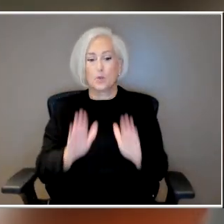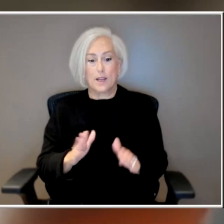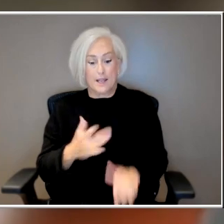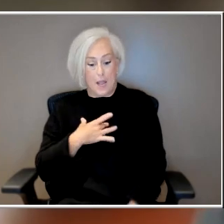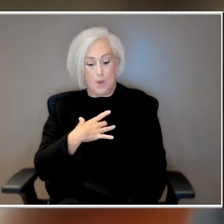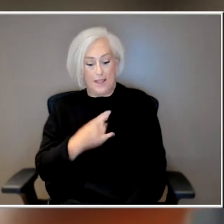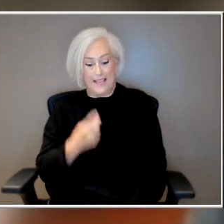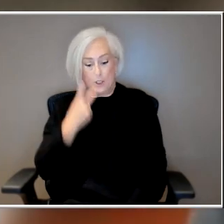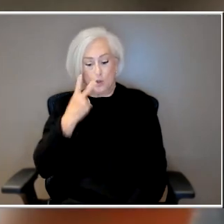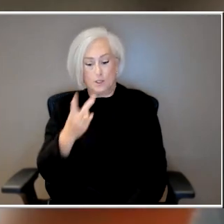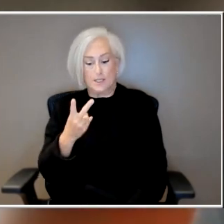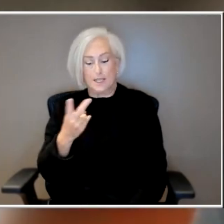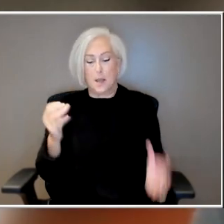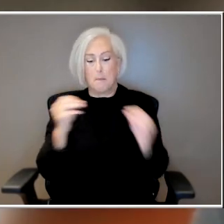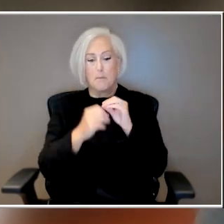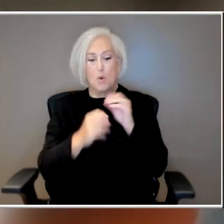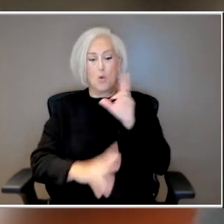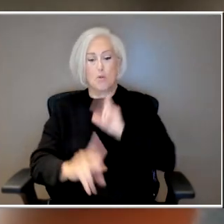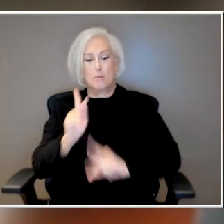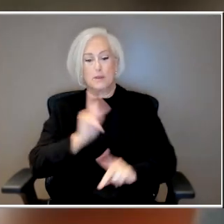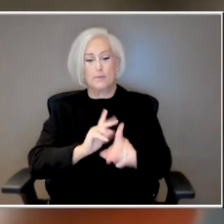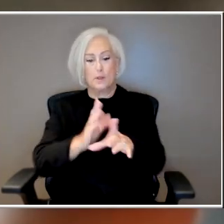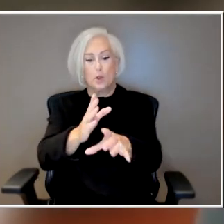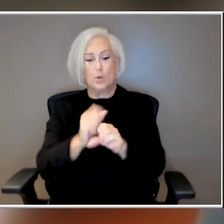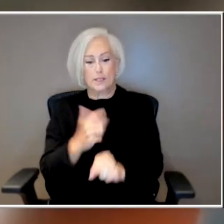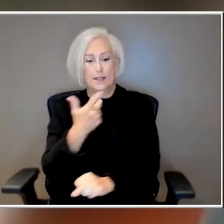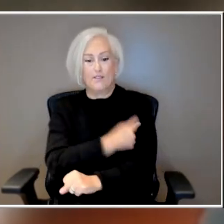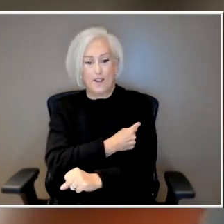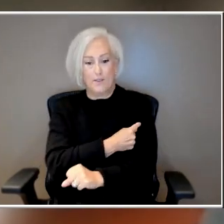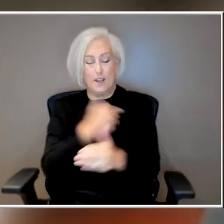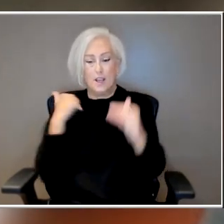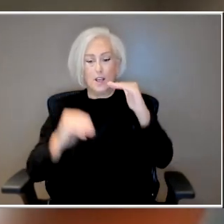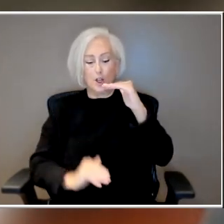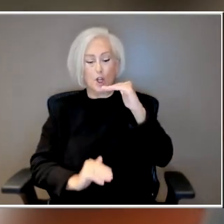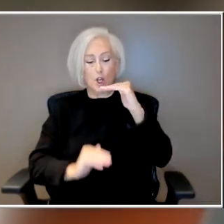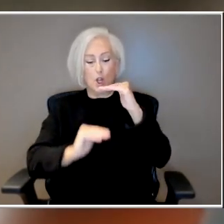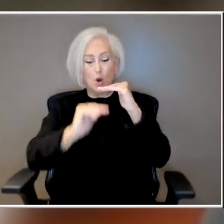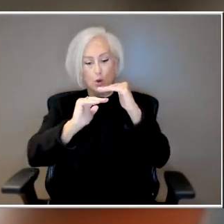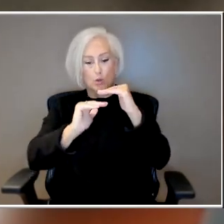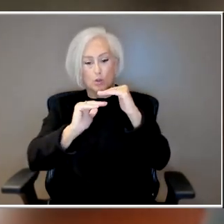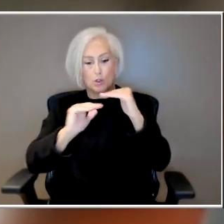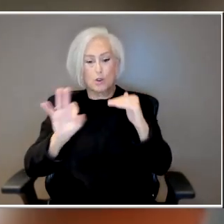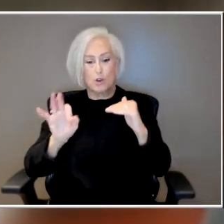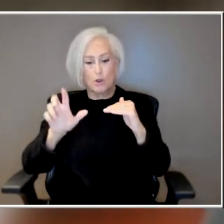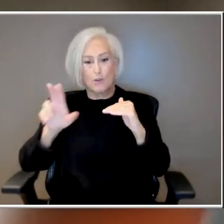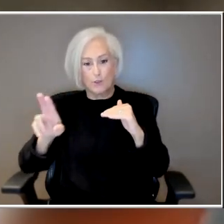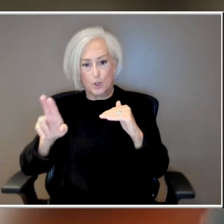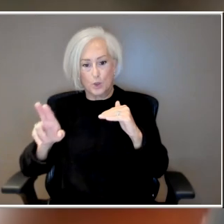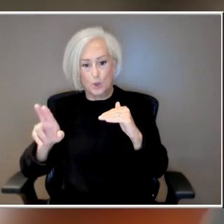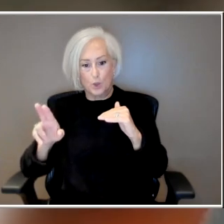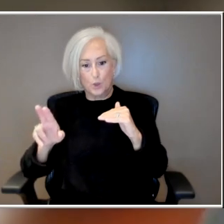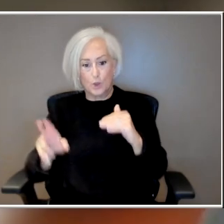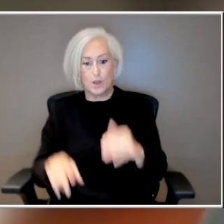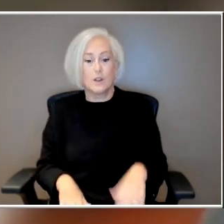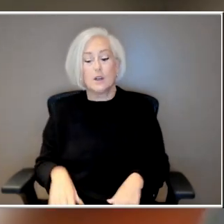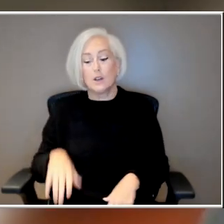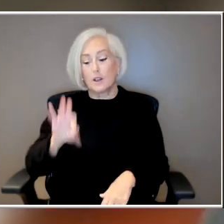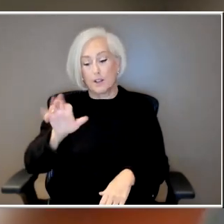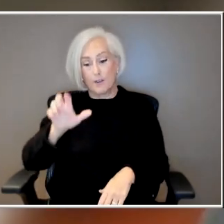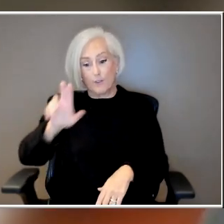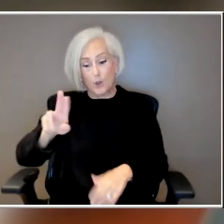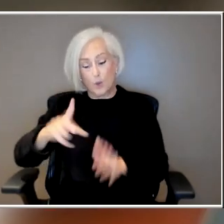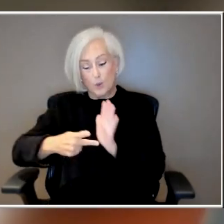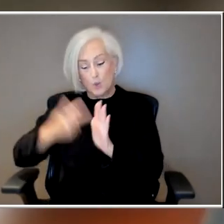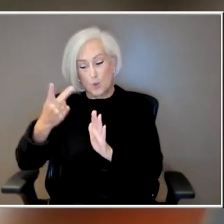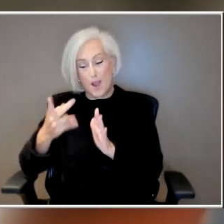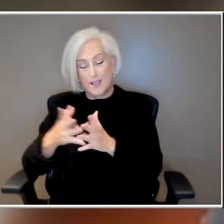go up at least close to what the influenza vaccine rates are. It's almost twice as much. So, these days you can